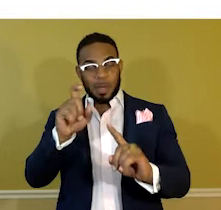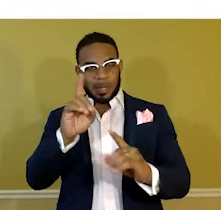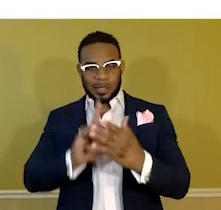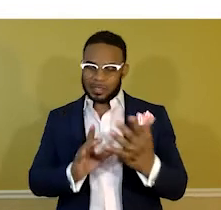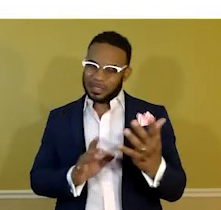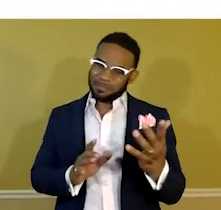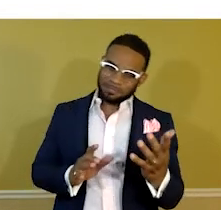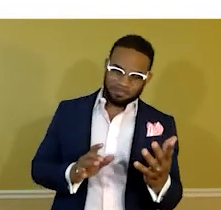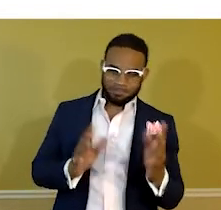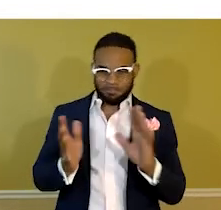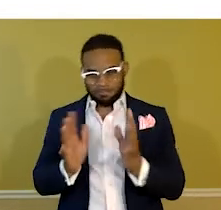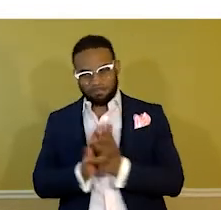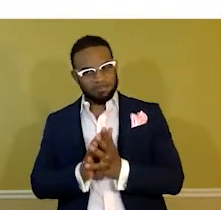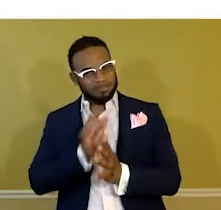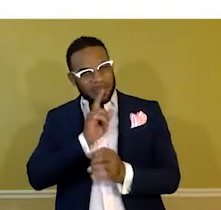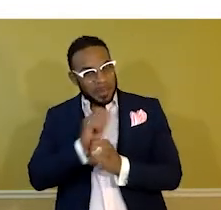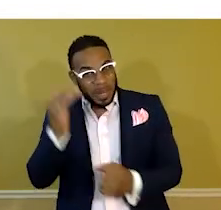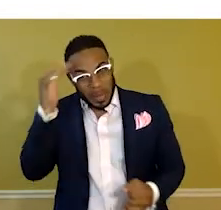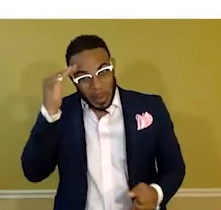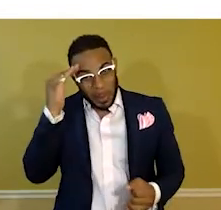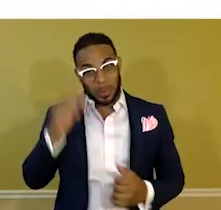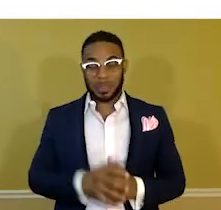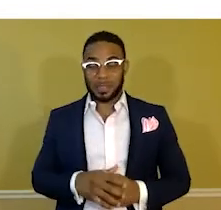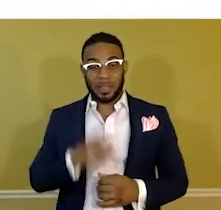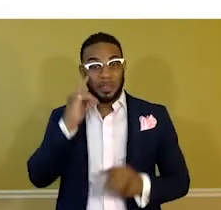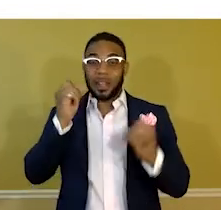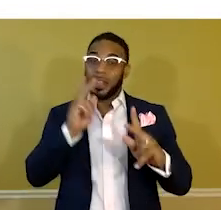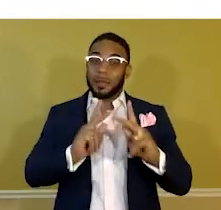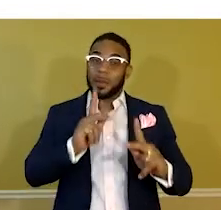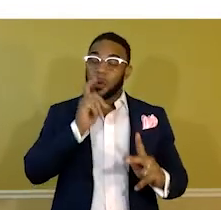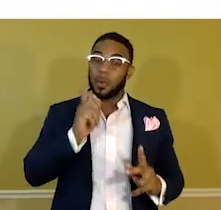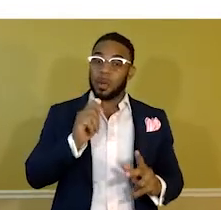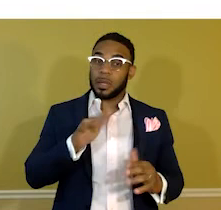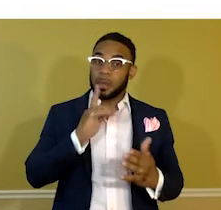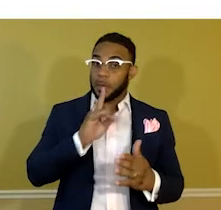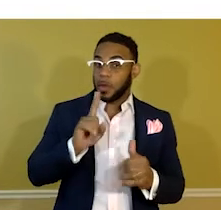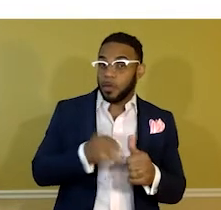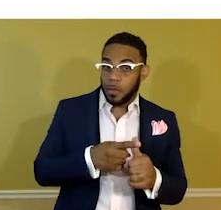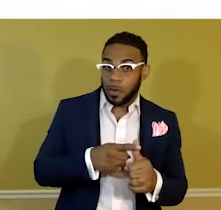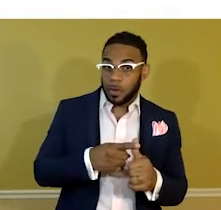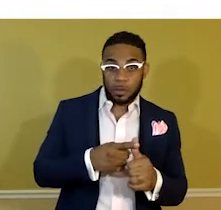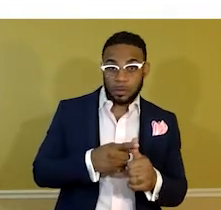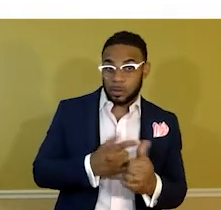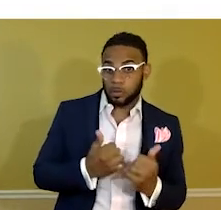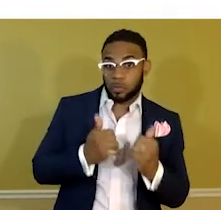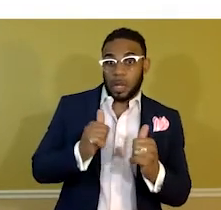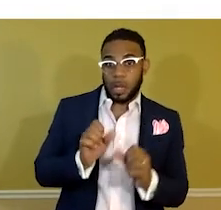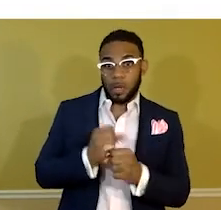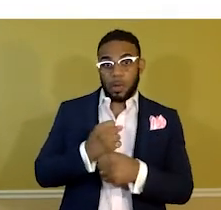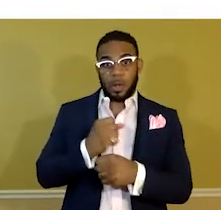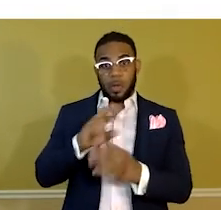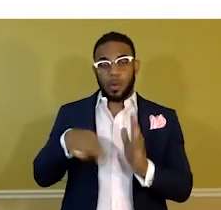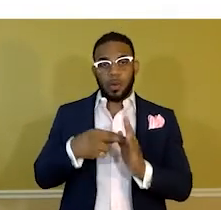for lack of better words, not know. Um, for a lot of people who, you know, this might be your first stab at a creative role